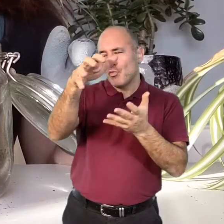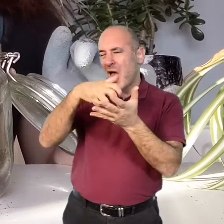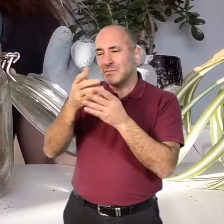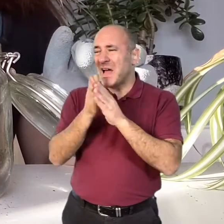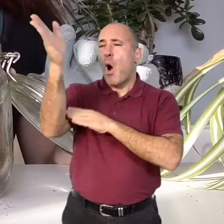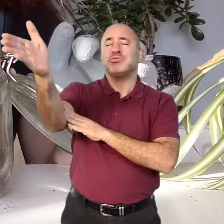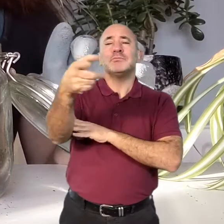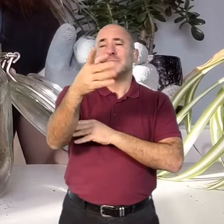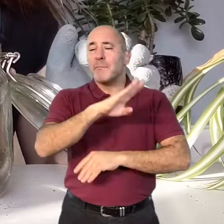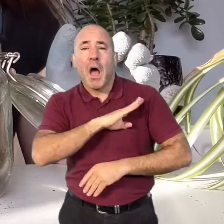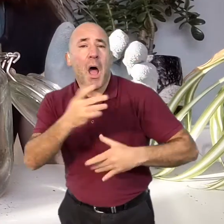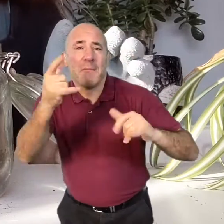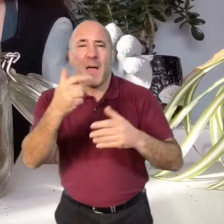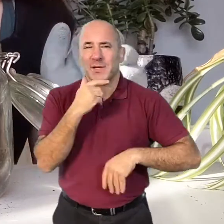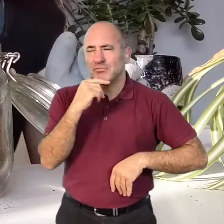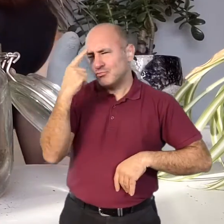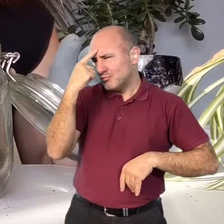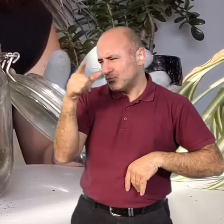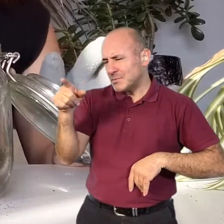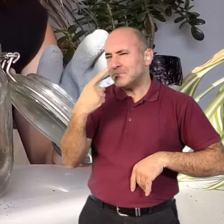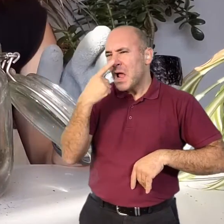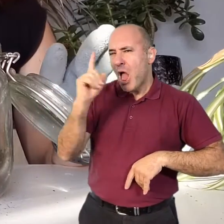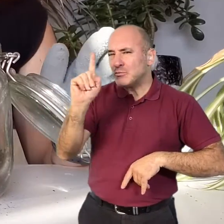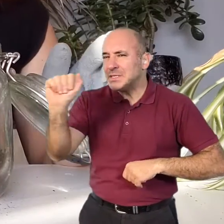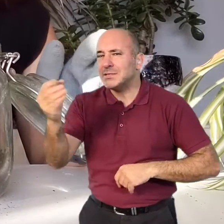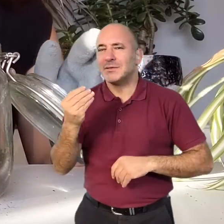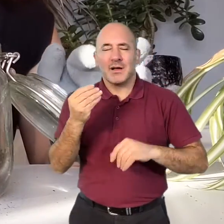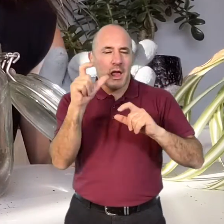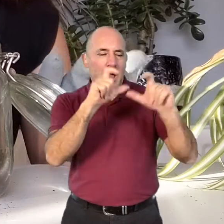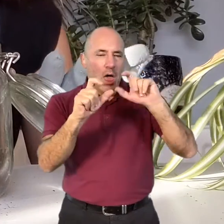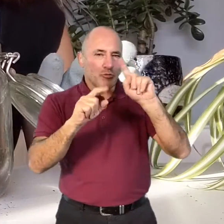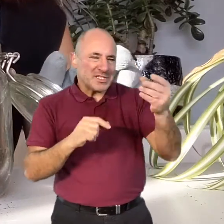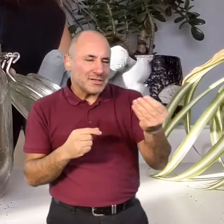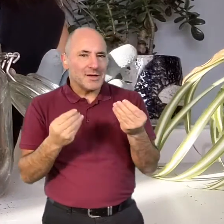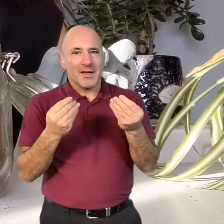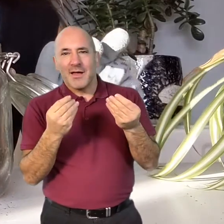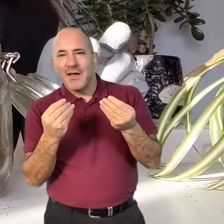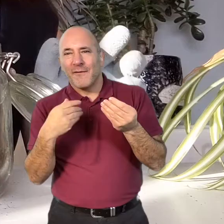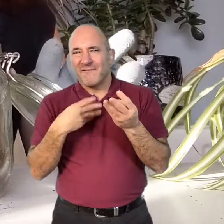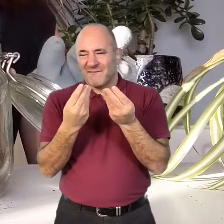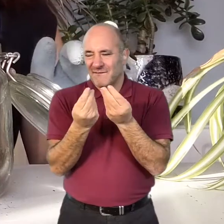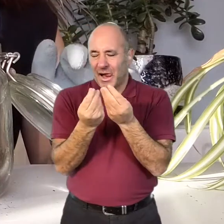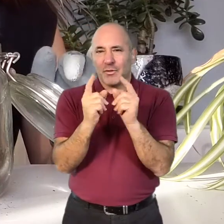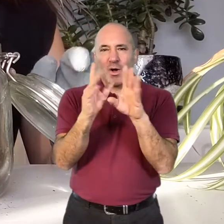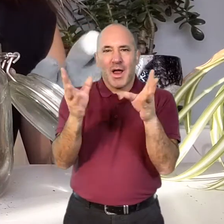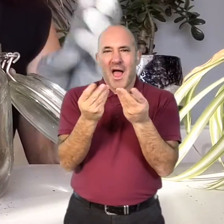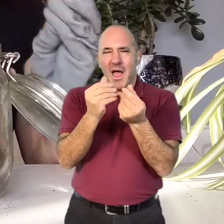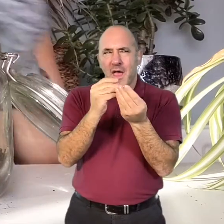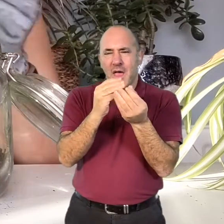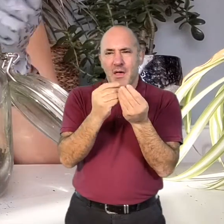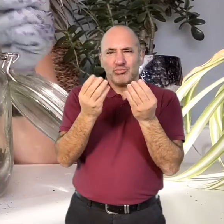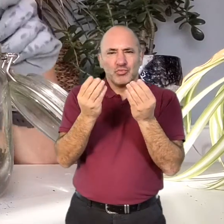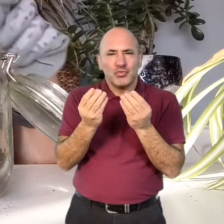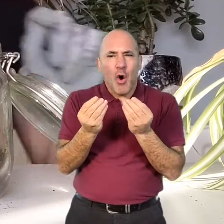your materials in the park, thinking about what the smells are, what the colours are, how